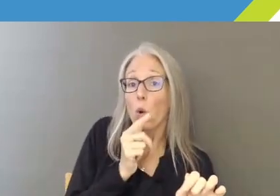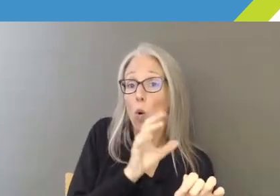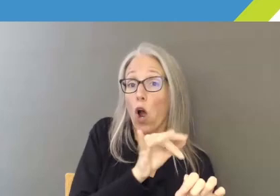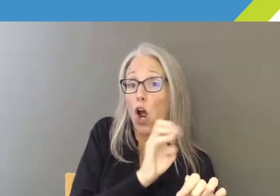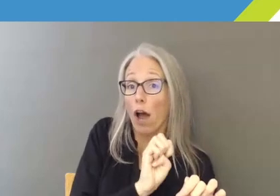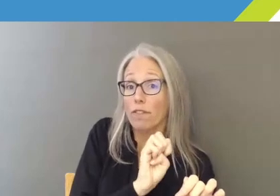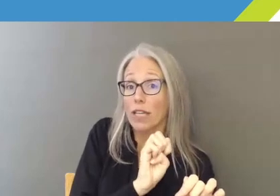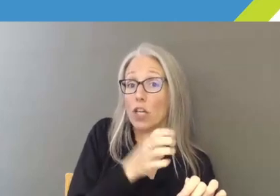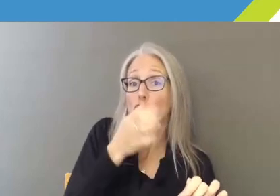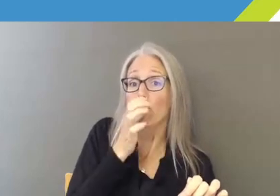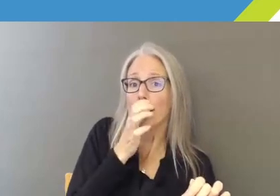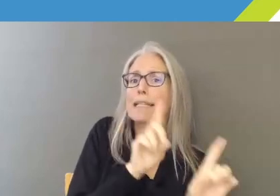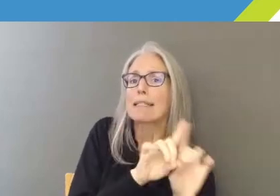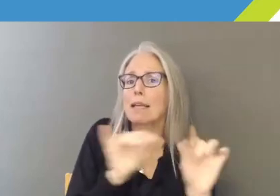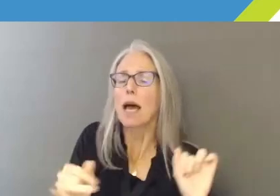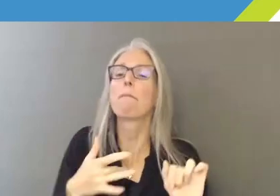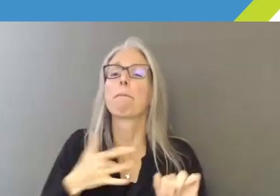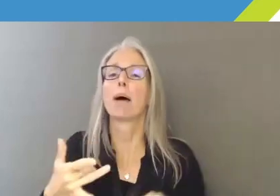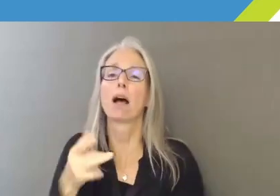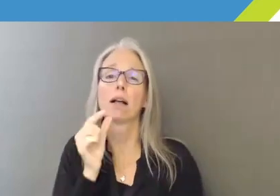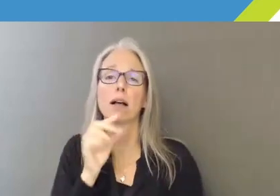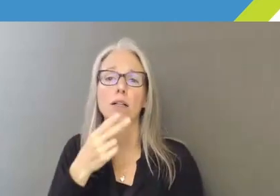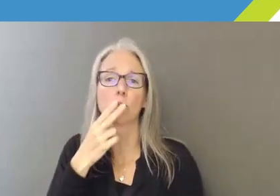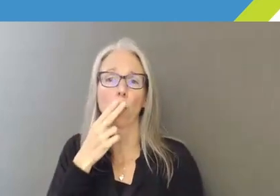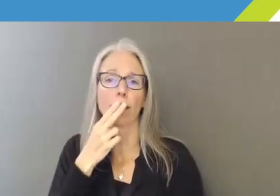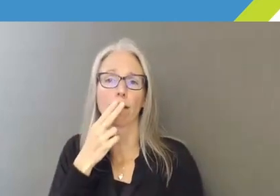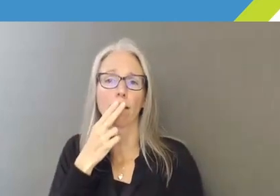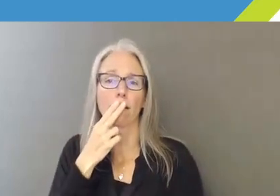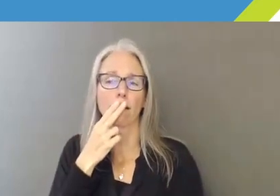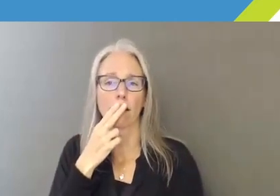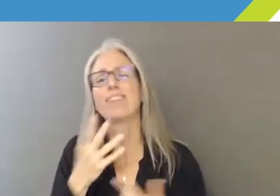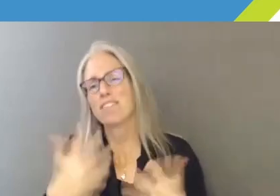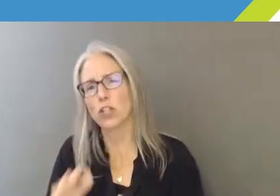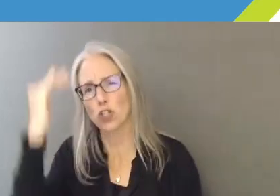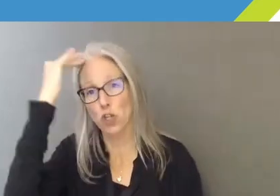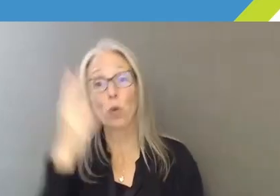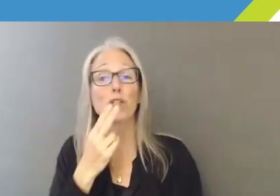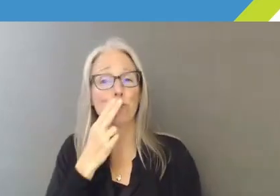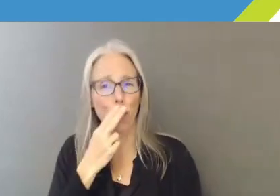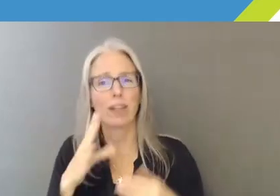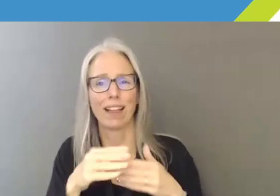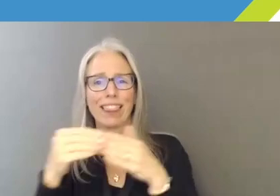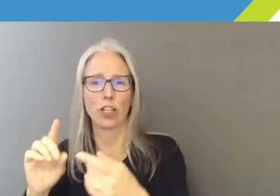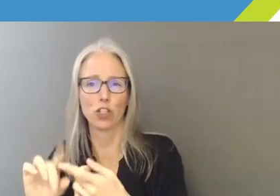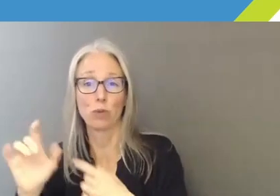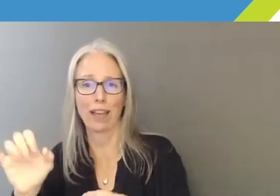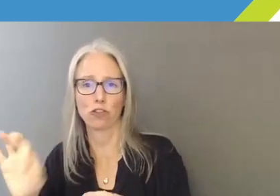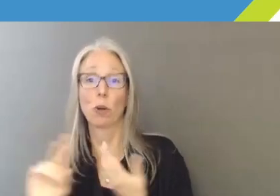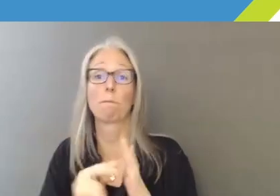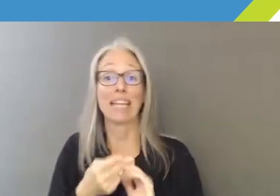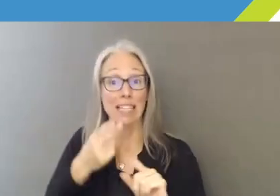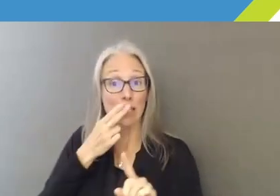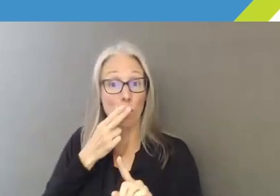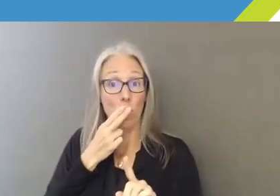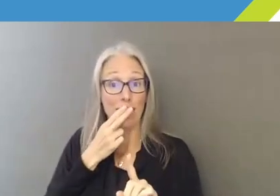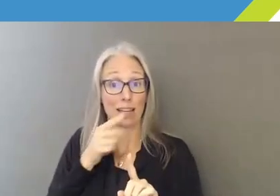likely to be smokers? We know that there's a very clear association between smoking and cancer. So really here, it's the smoking that's muddying the picture. And if we